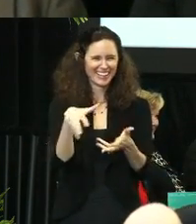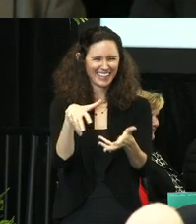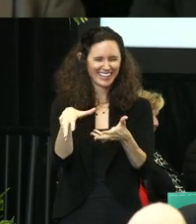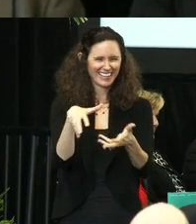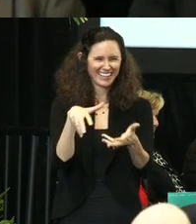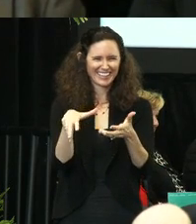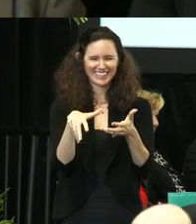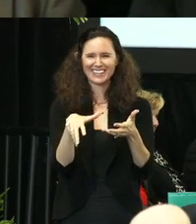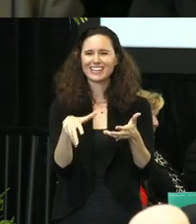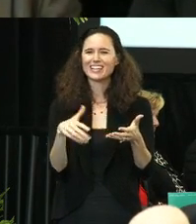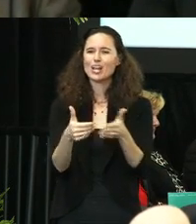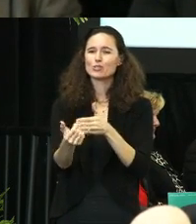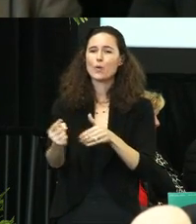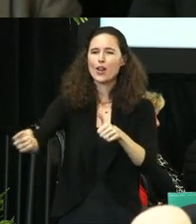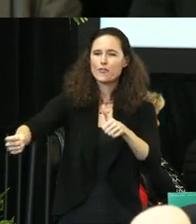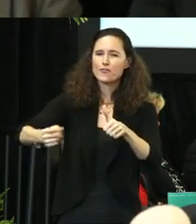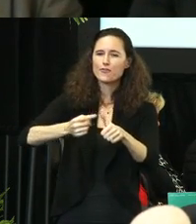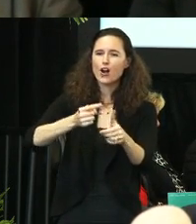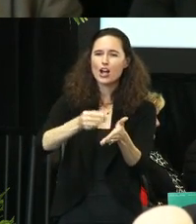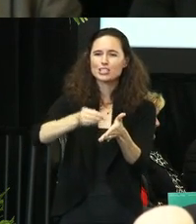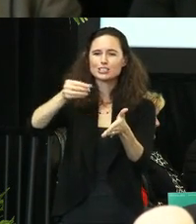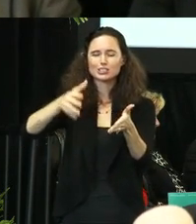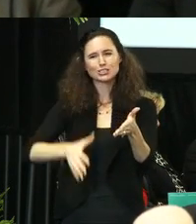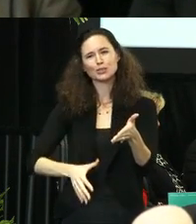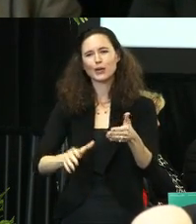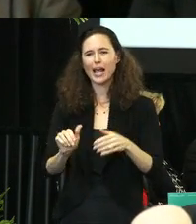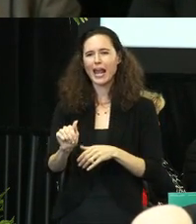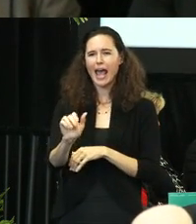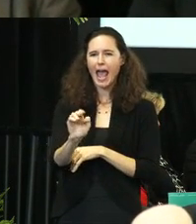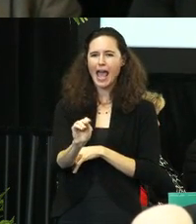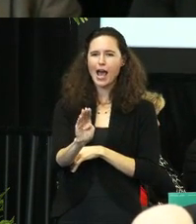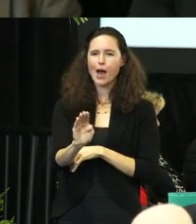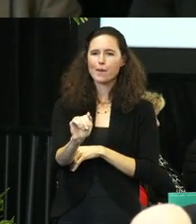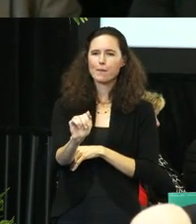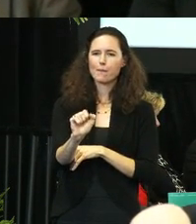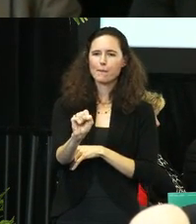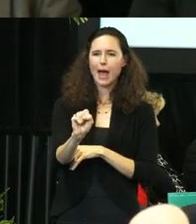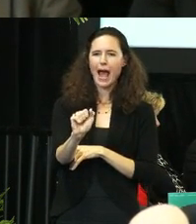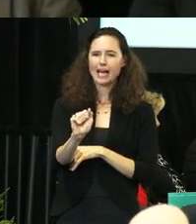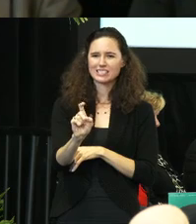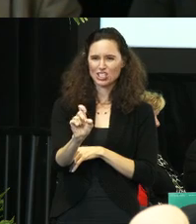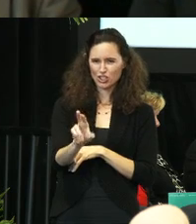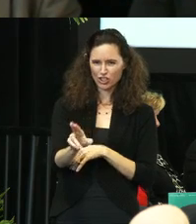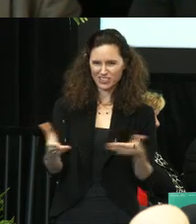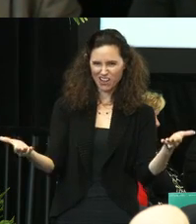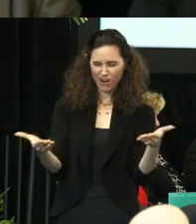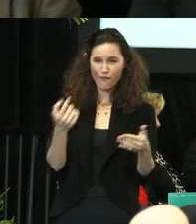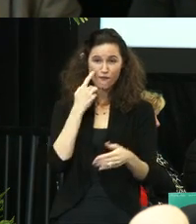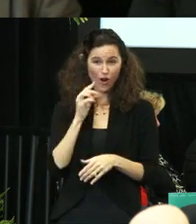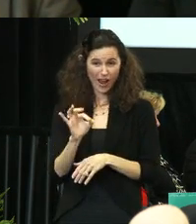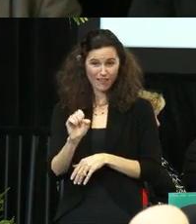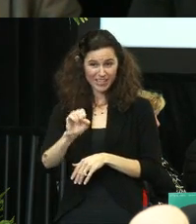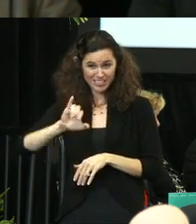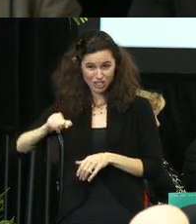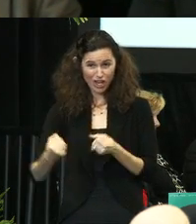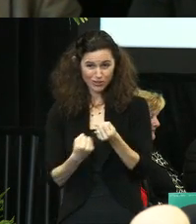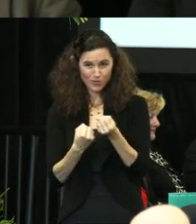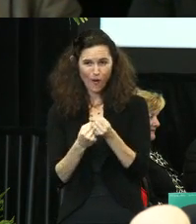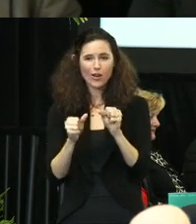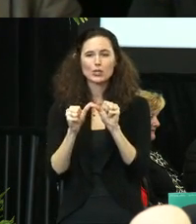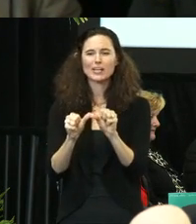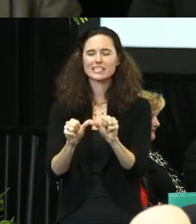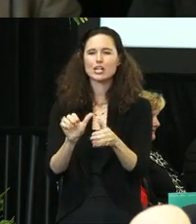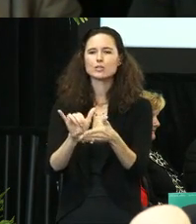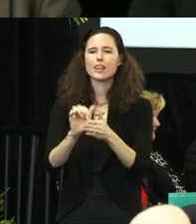And Stephen was one of the first student ambassadors for FSCJ. I would say he continues in his